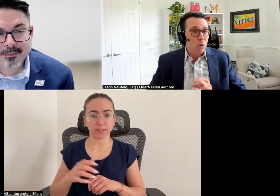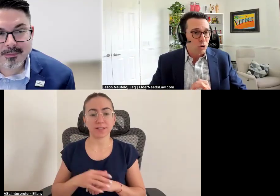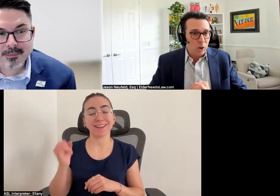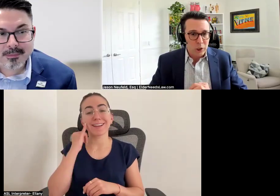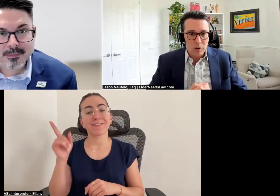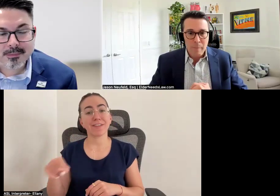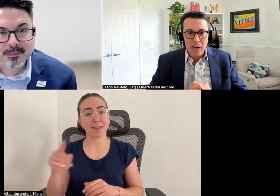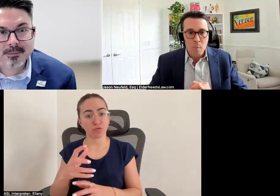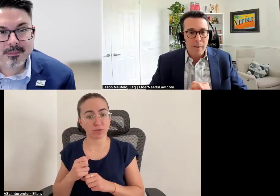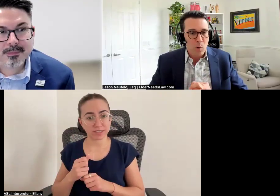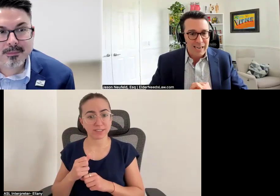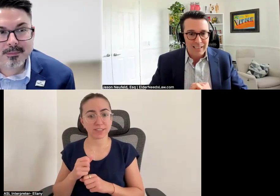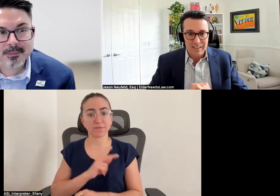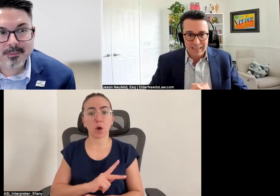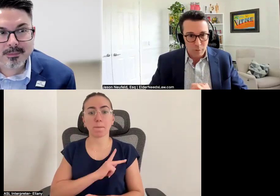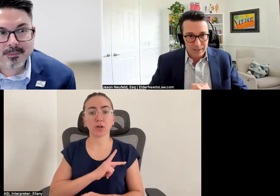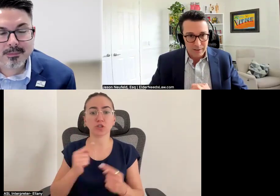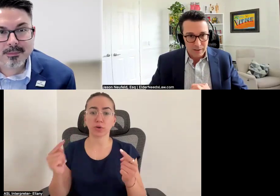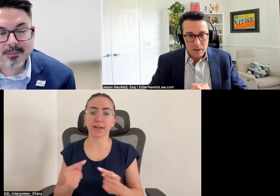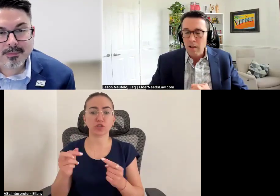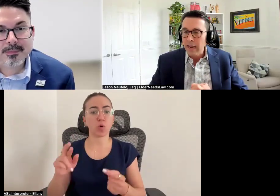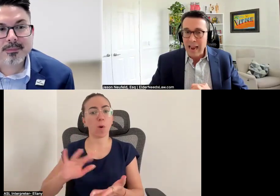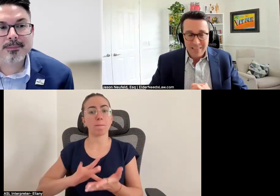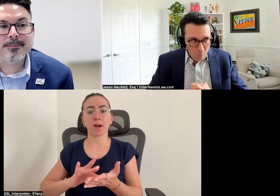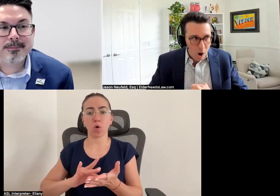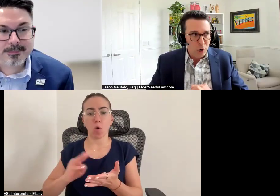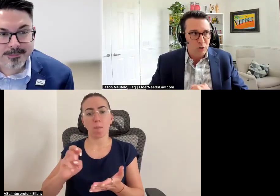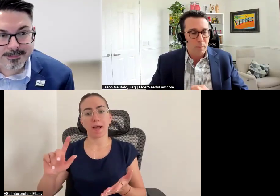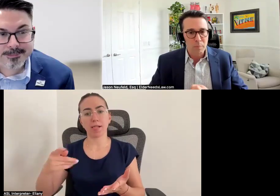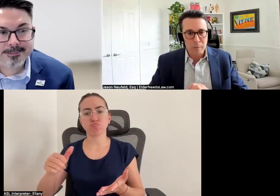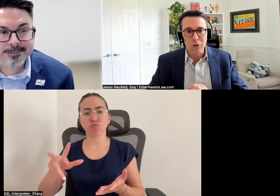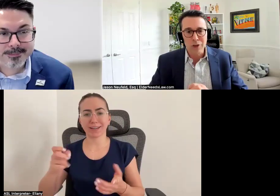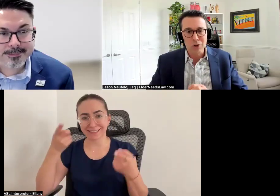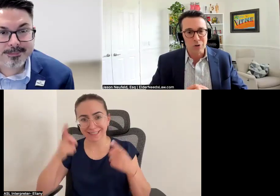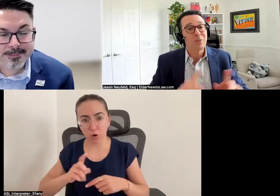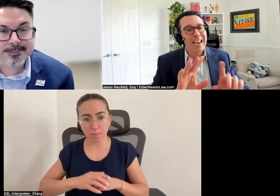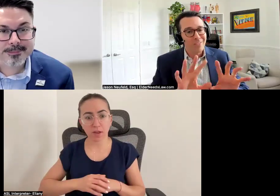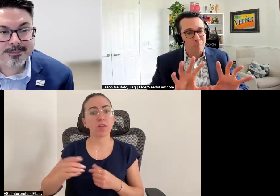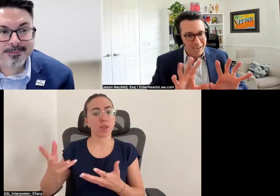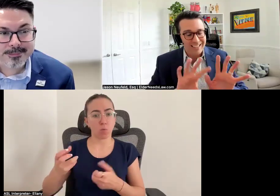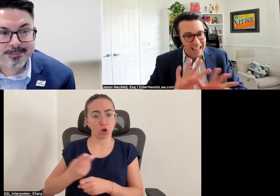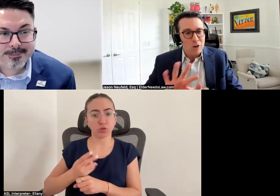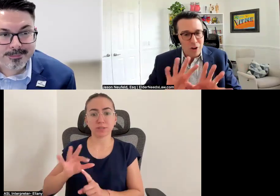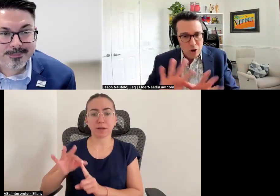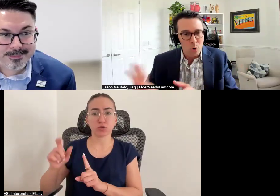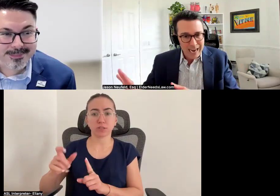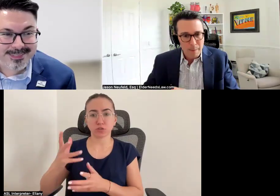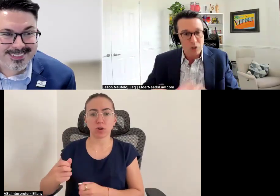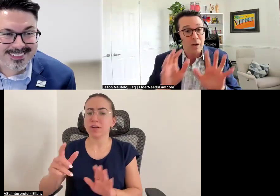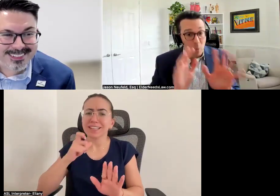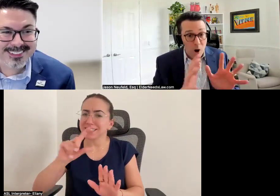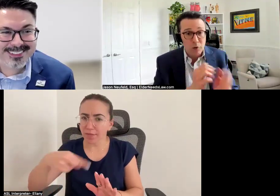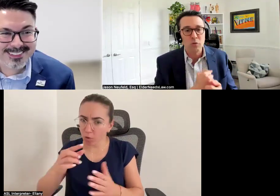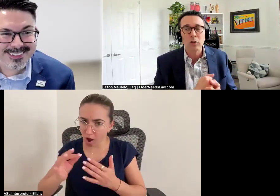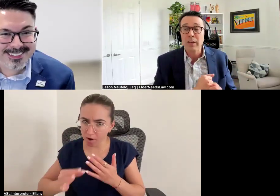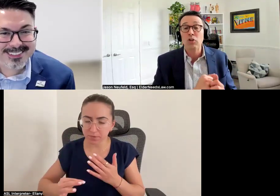a personal injury or medical malpractice settlement and they want to use a special needs trust, so I'm saying because it's not, these are not the only options,